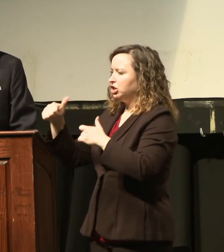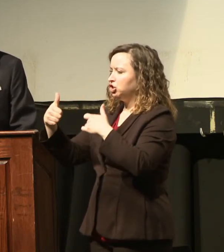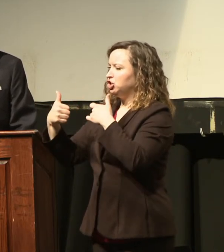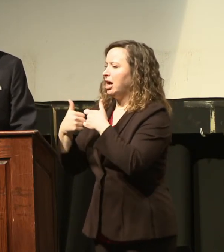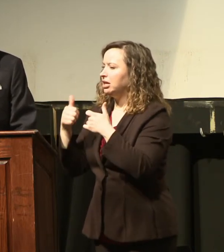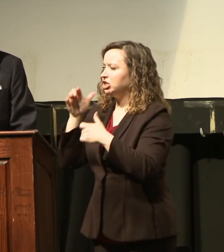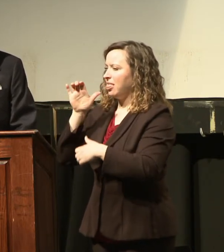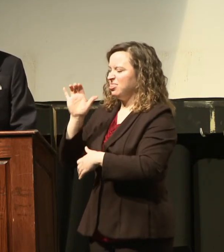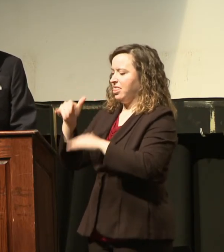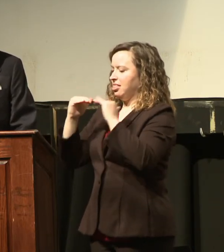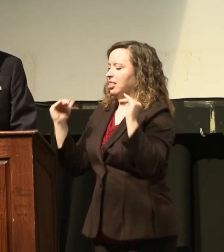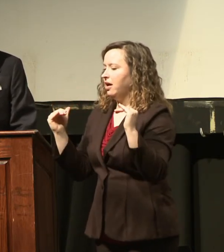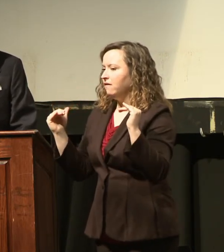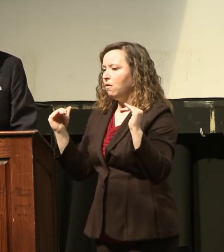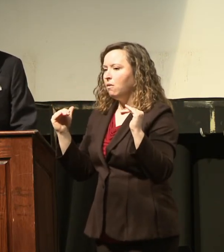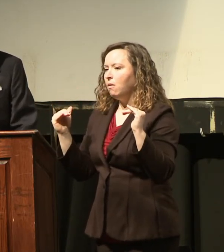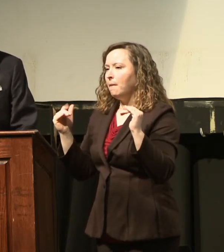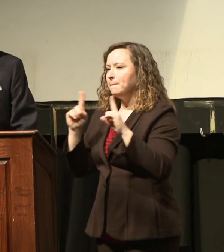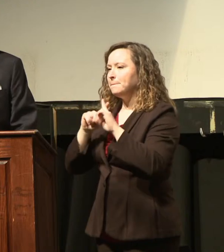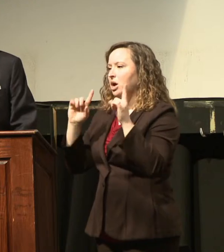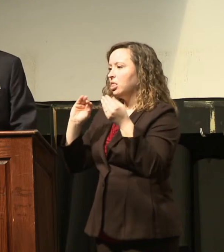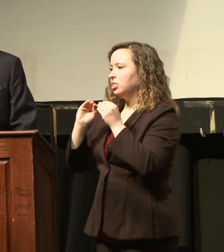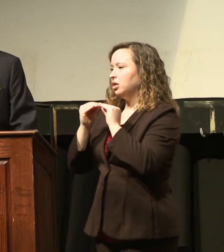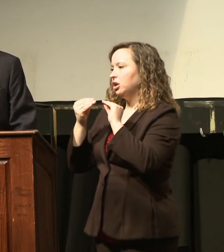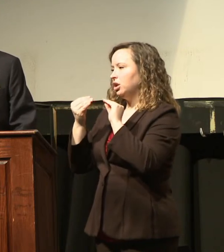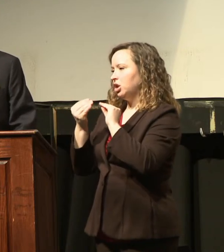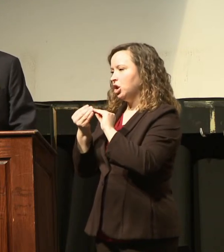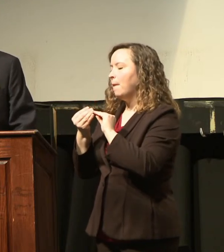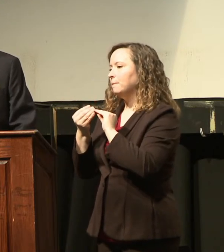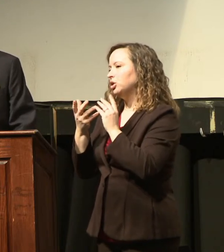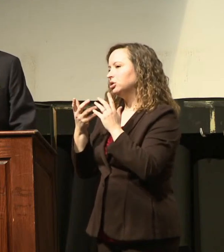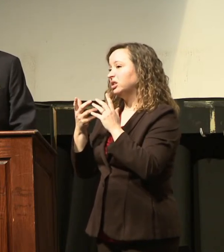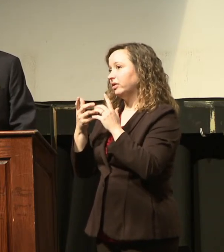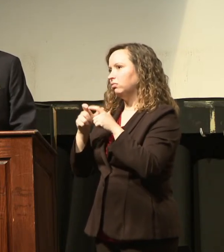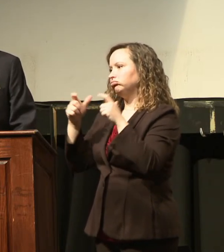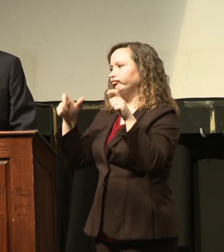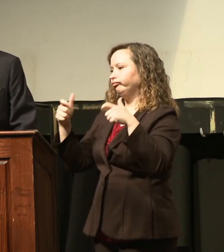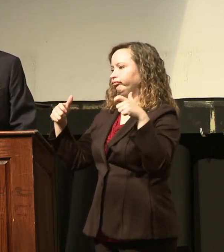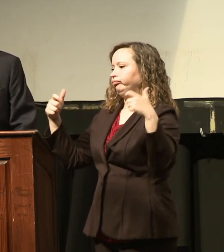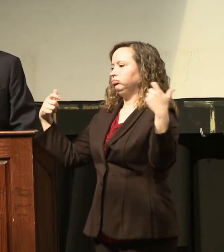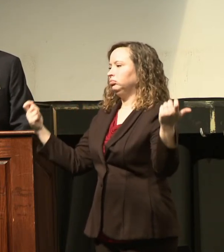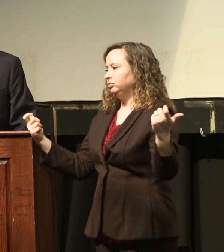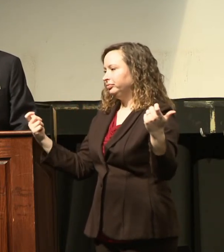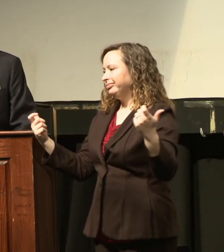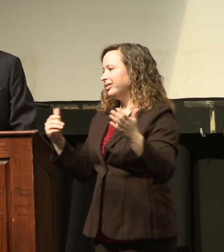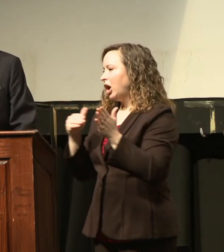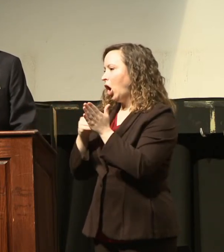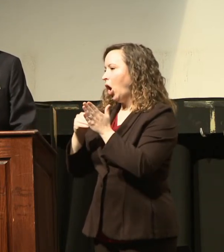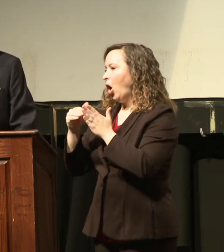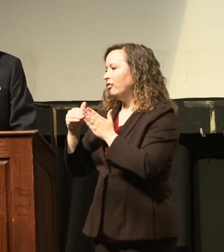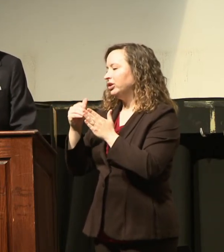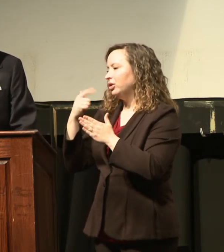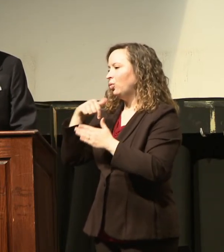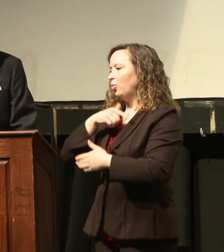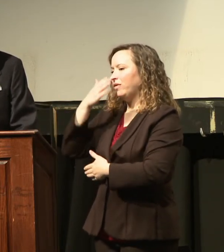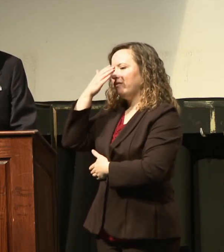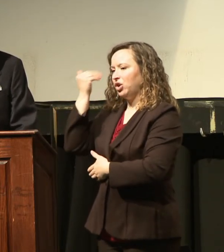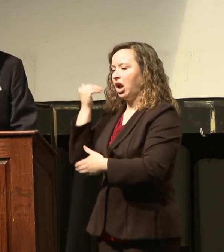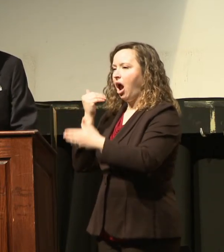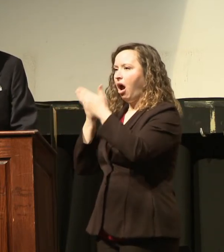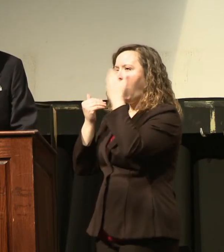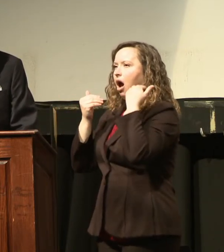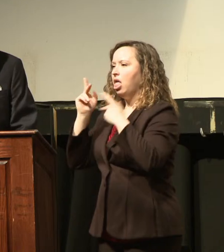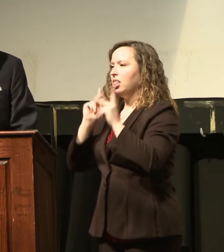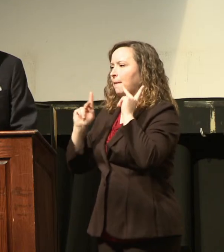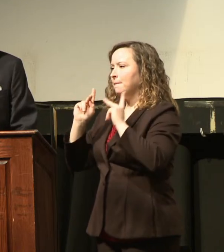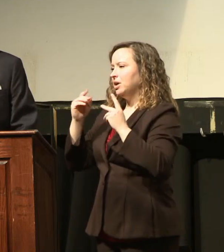level, but the numbers have gotten longer. It's too often we forget those who experience